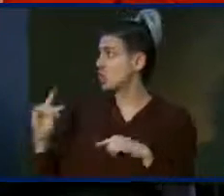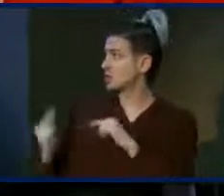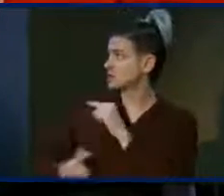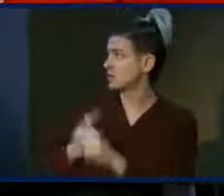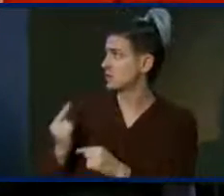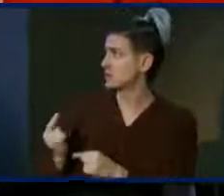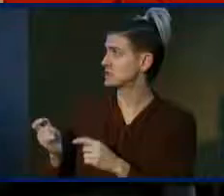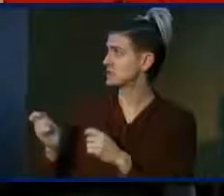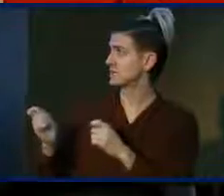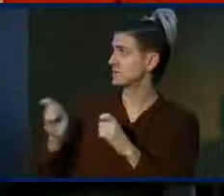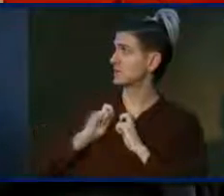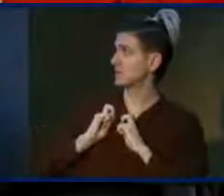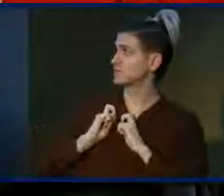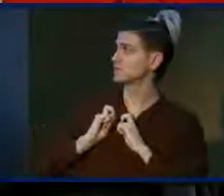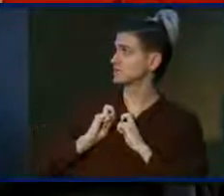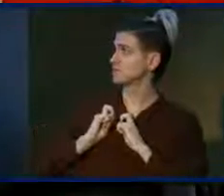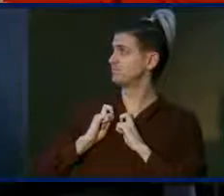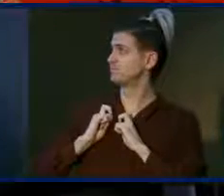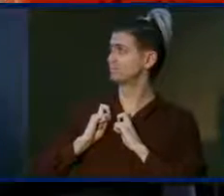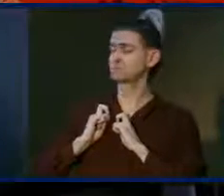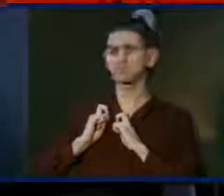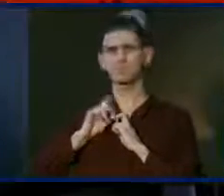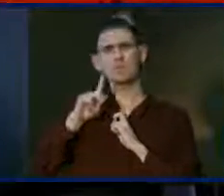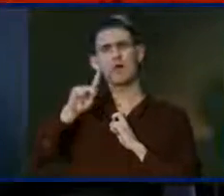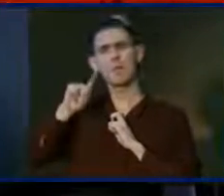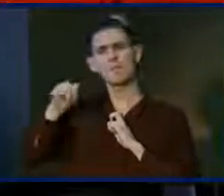path. Yeah. And we appreciate it. All right.